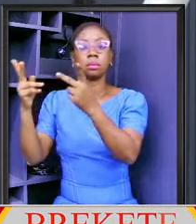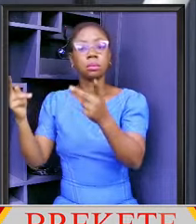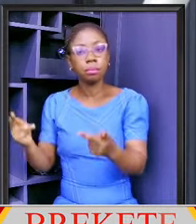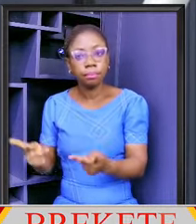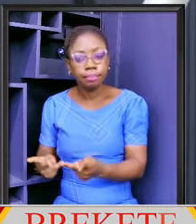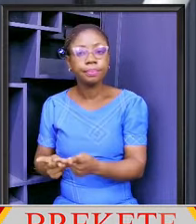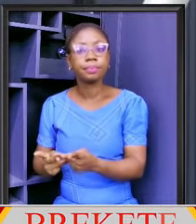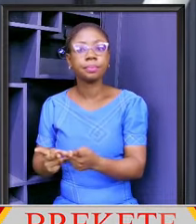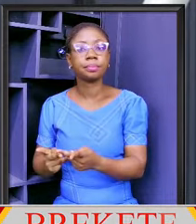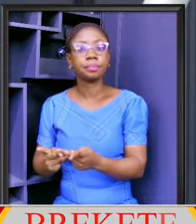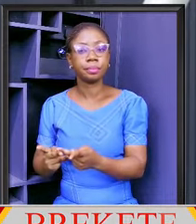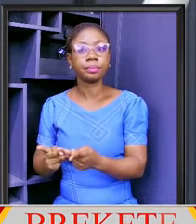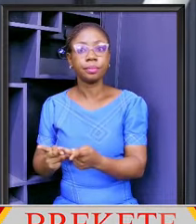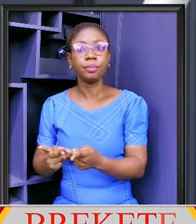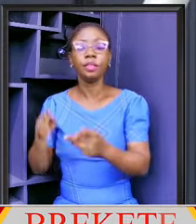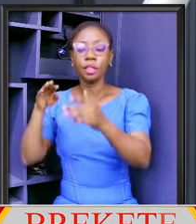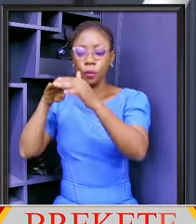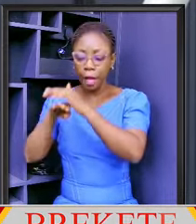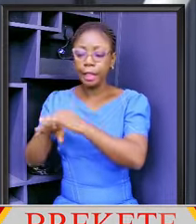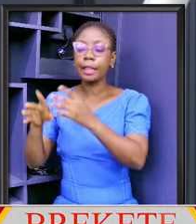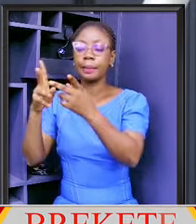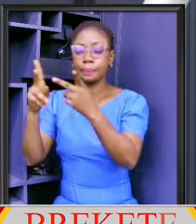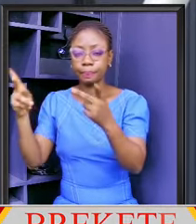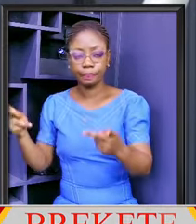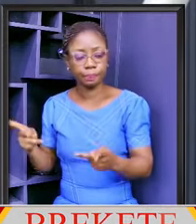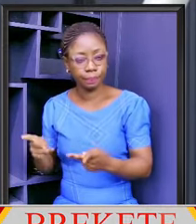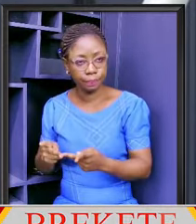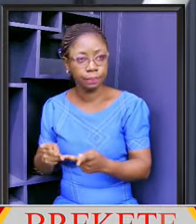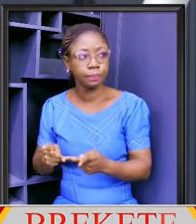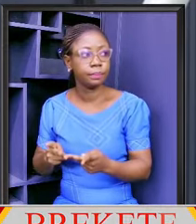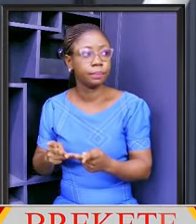Na keke na pep, they carry them go enter those places.